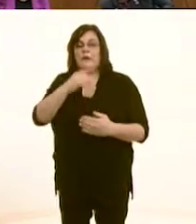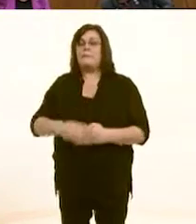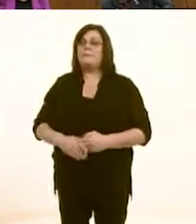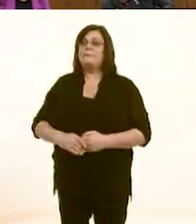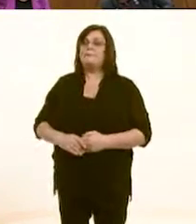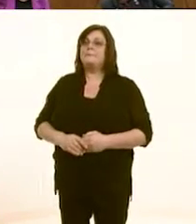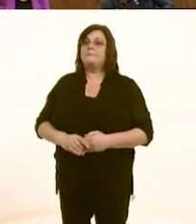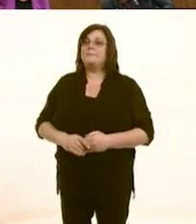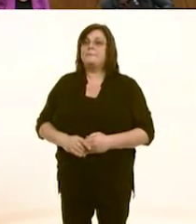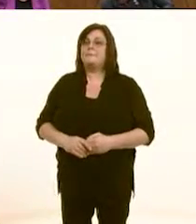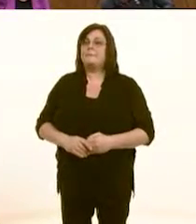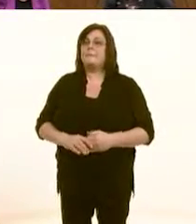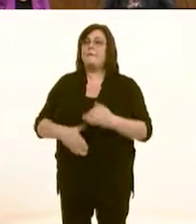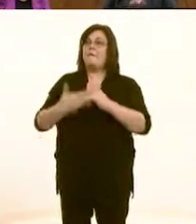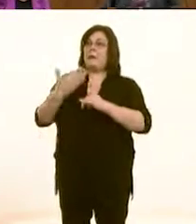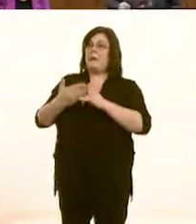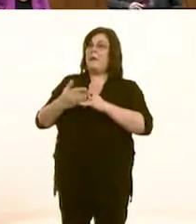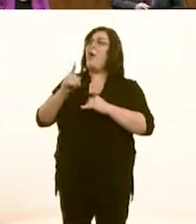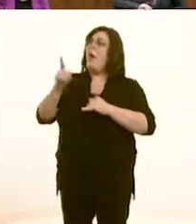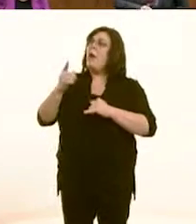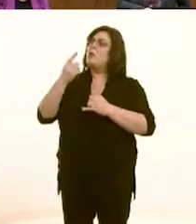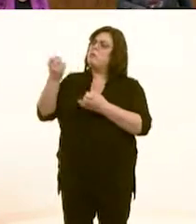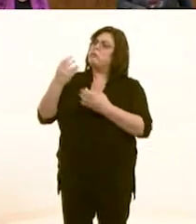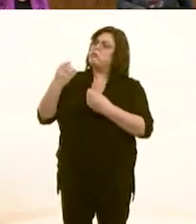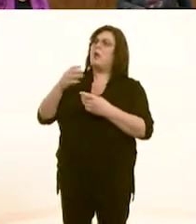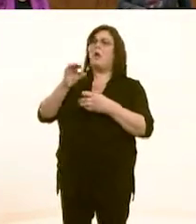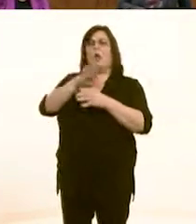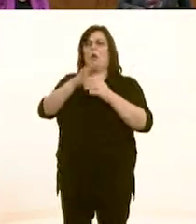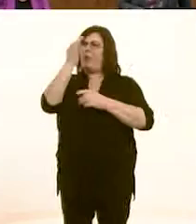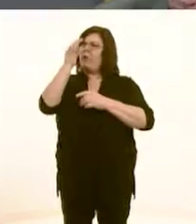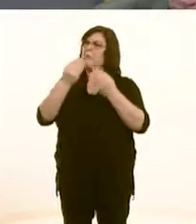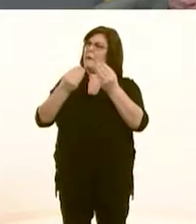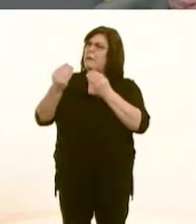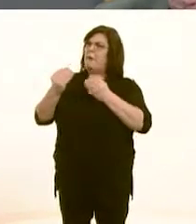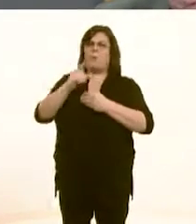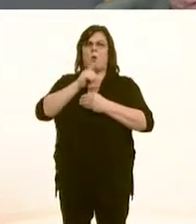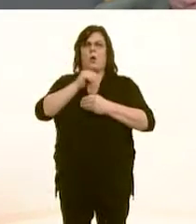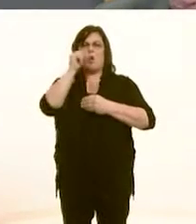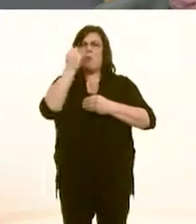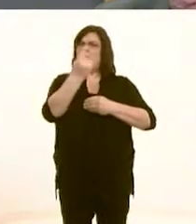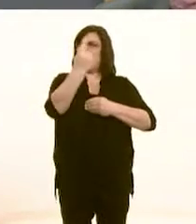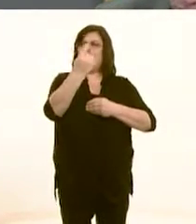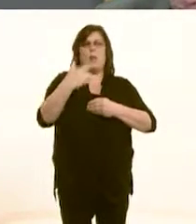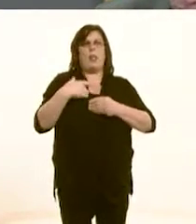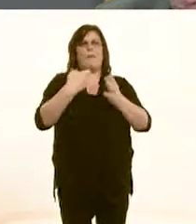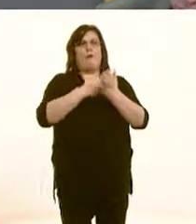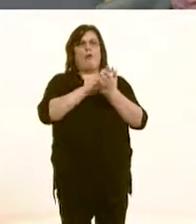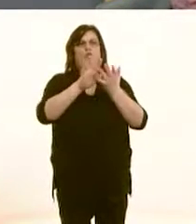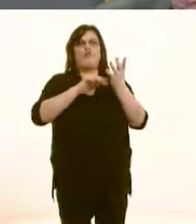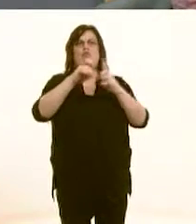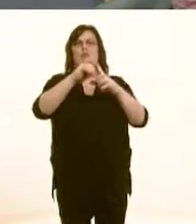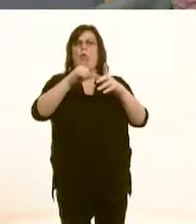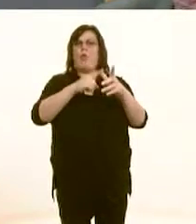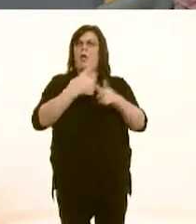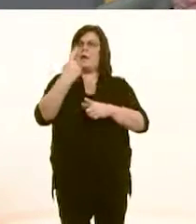you for your answer then on flexibility, First Minister, because I've got a constituent in the Rhondda who has to pay